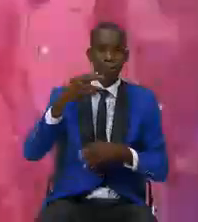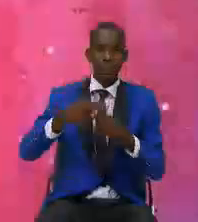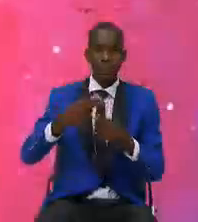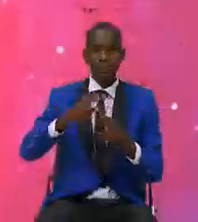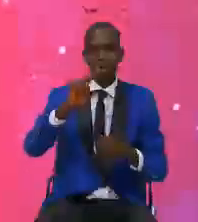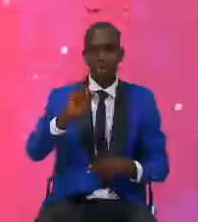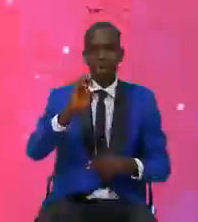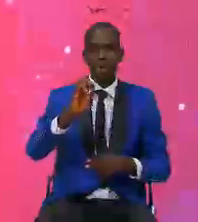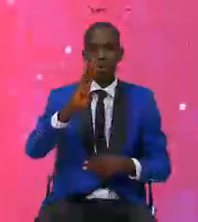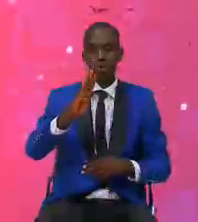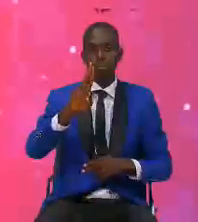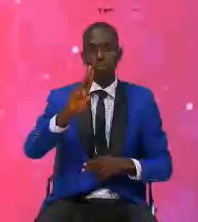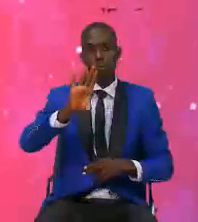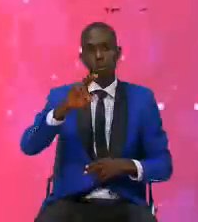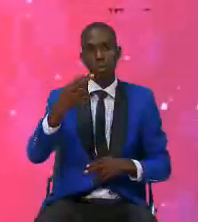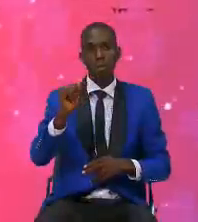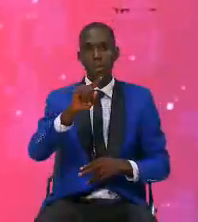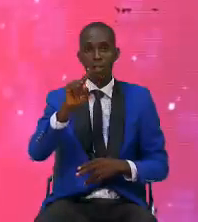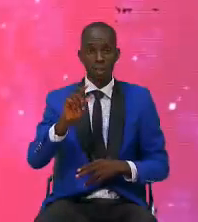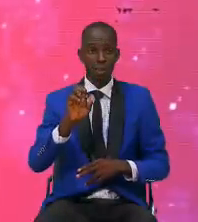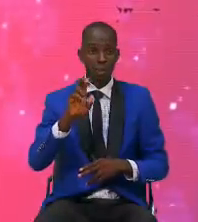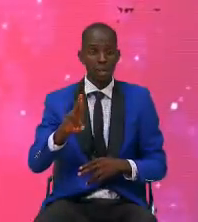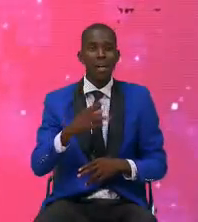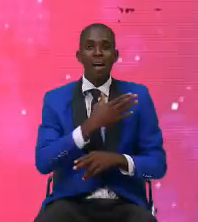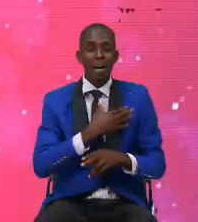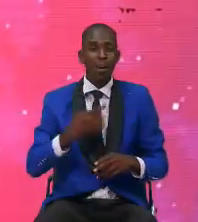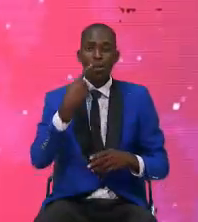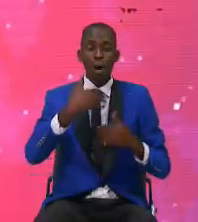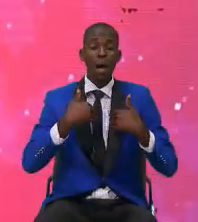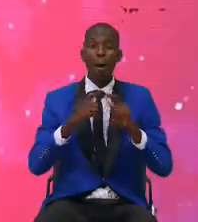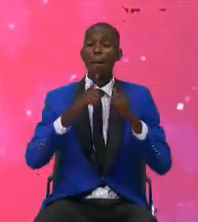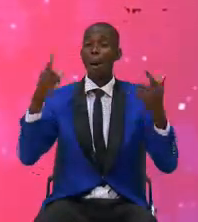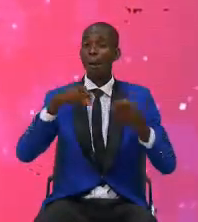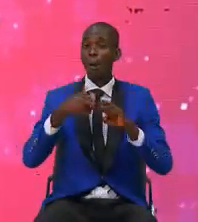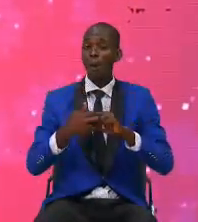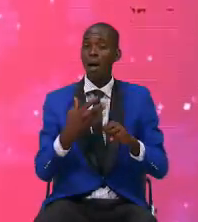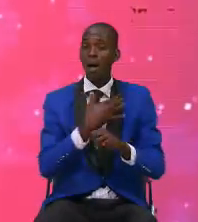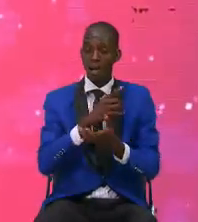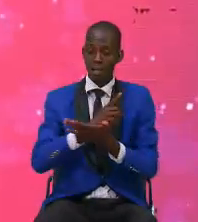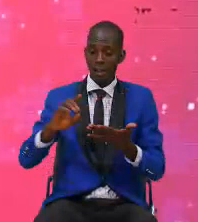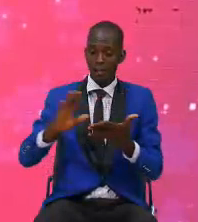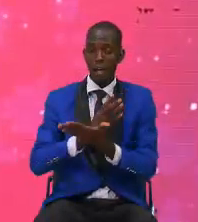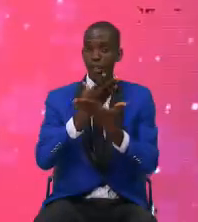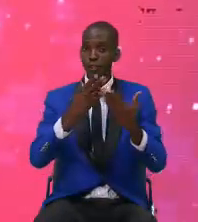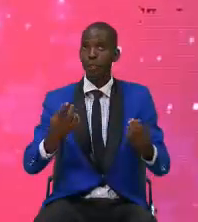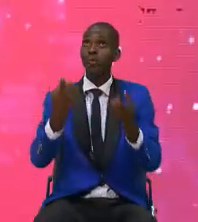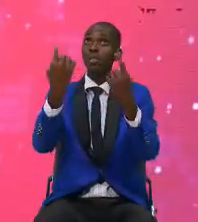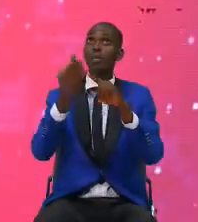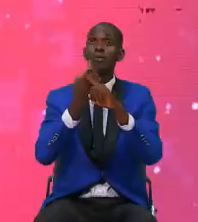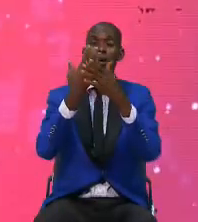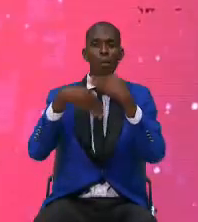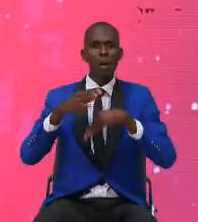big challenge. And then divine solution came from heaven. And he said, if you had done